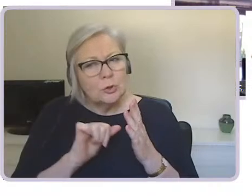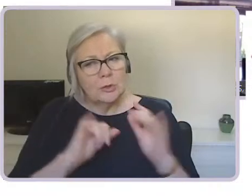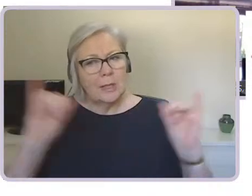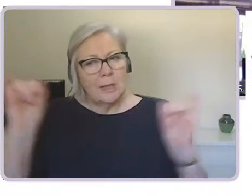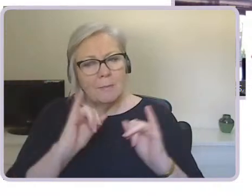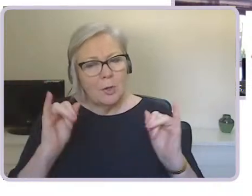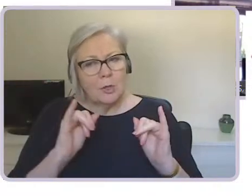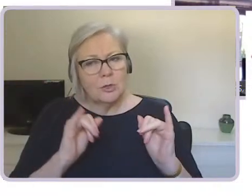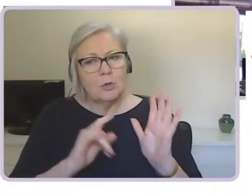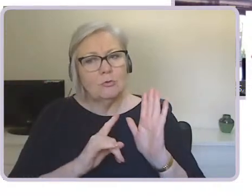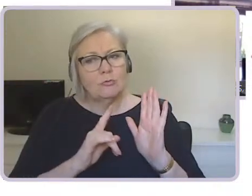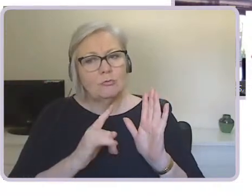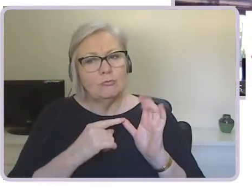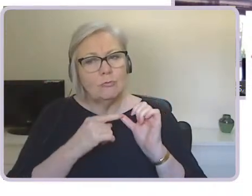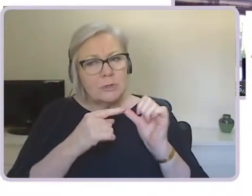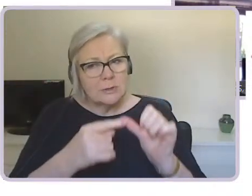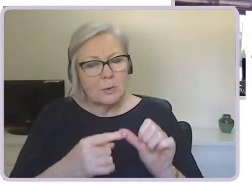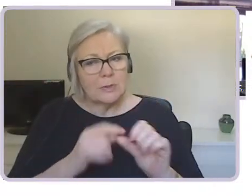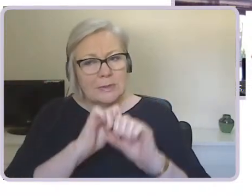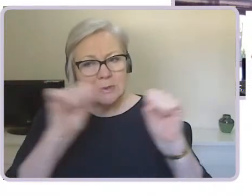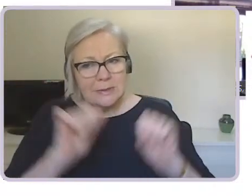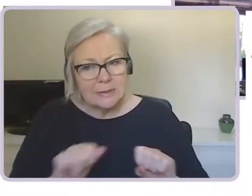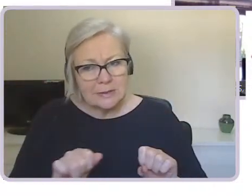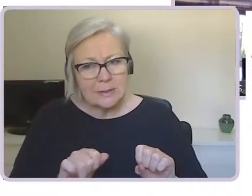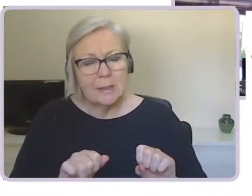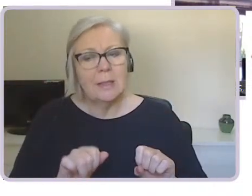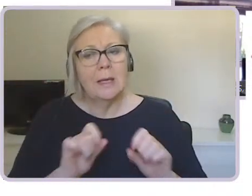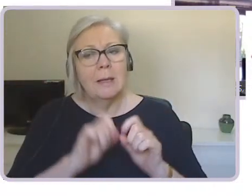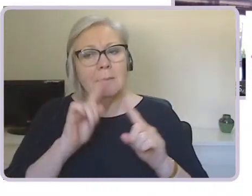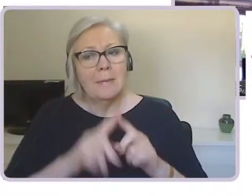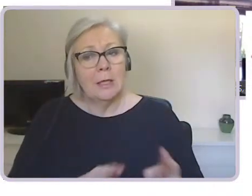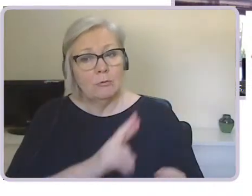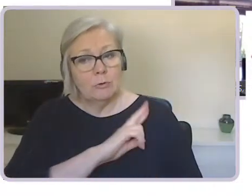greater responsibility for those most at risk?